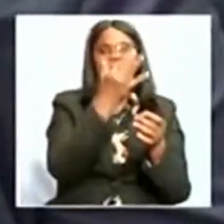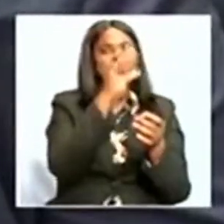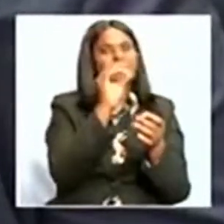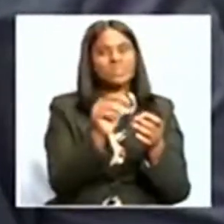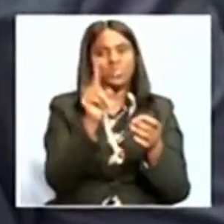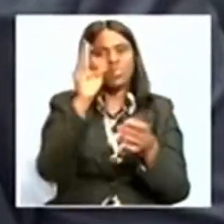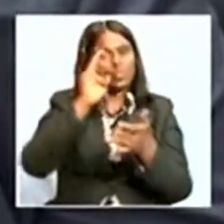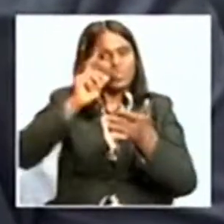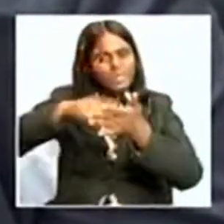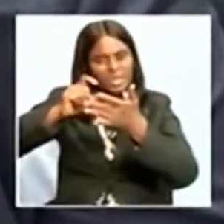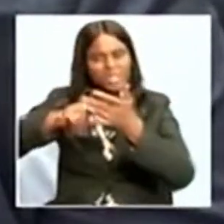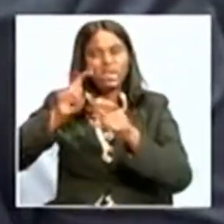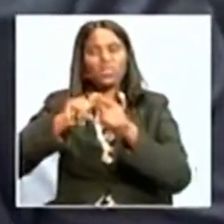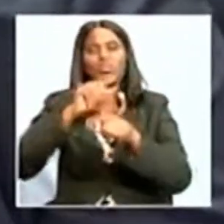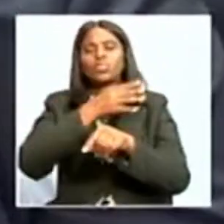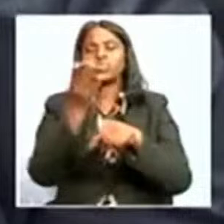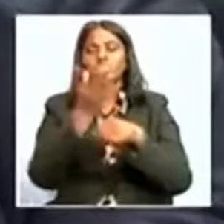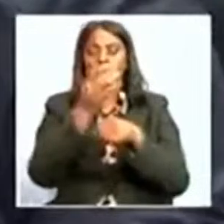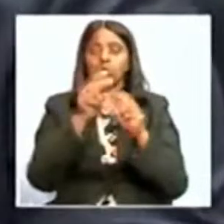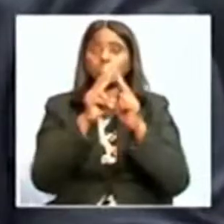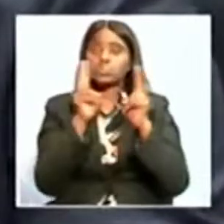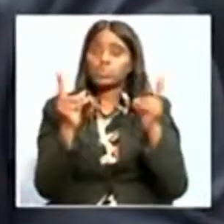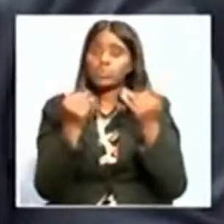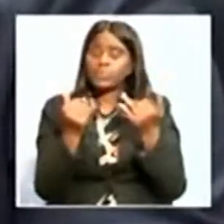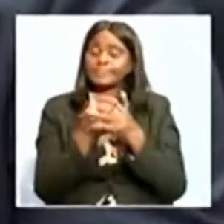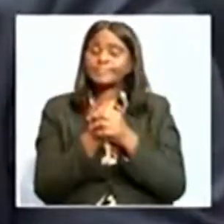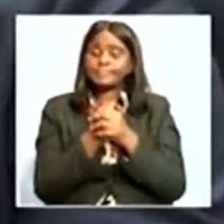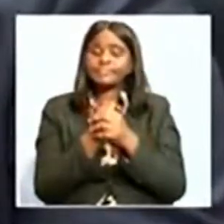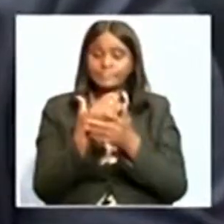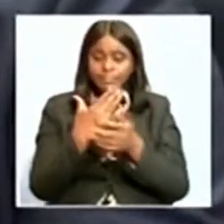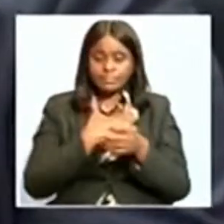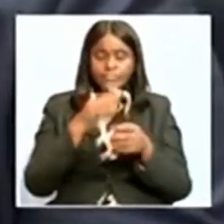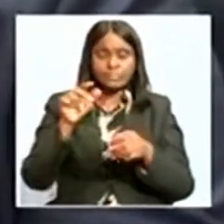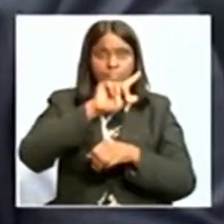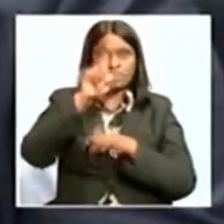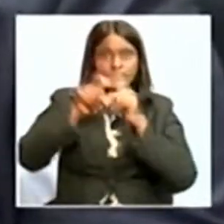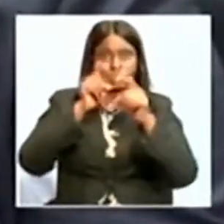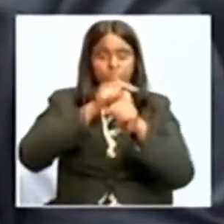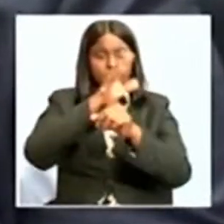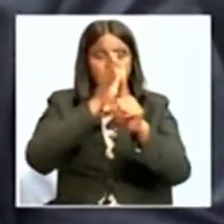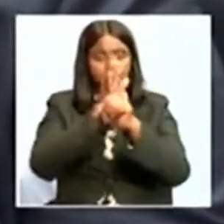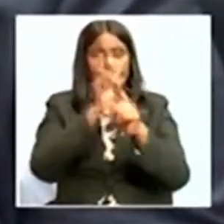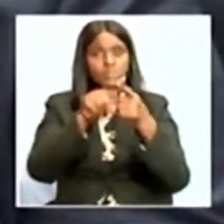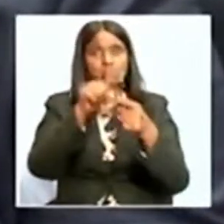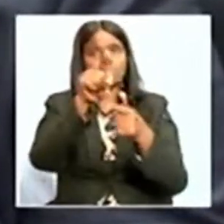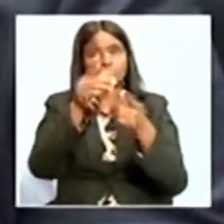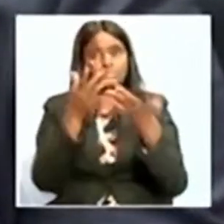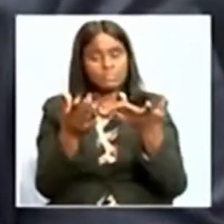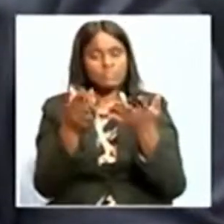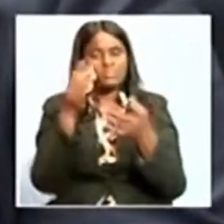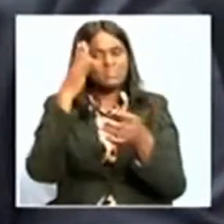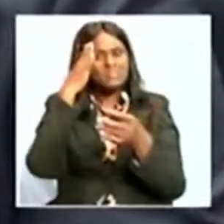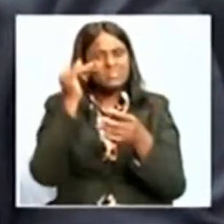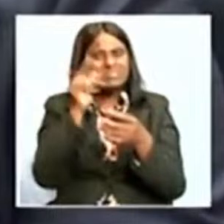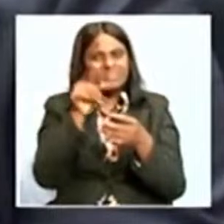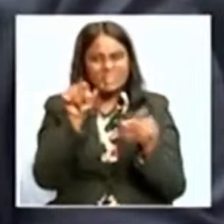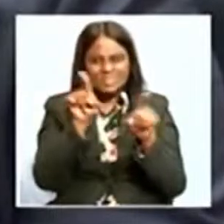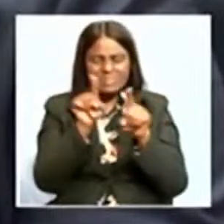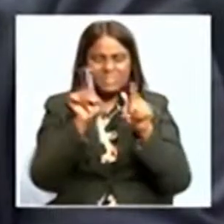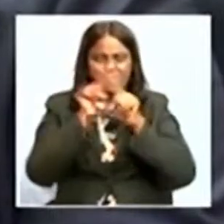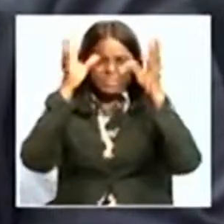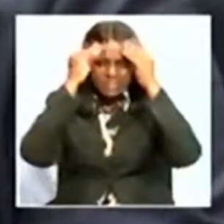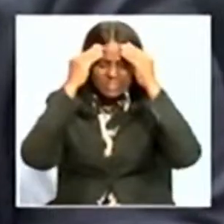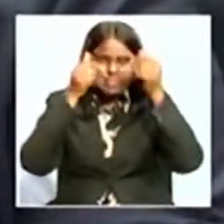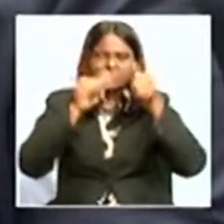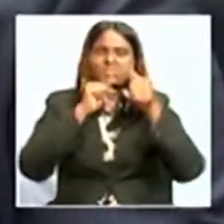15% will be charged on you. So, my question to you is, why you technocrats are